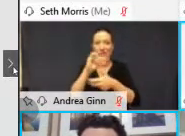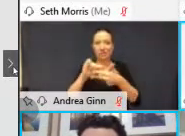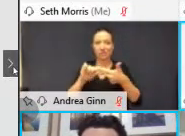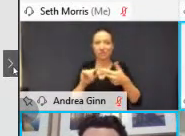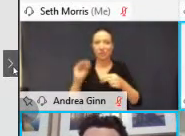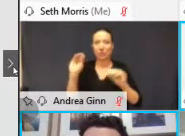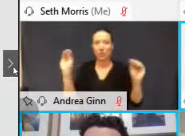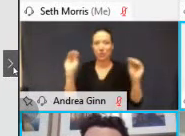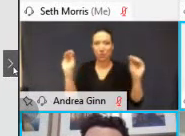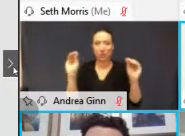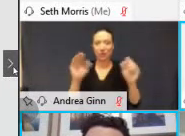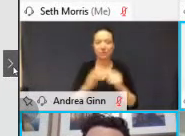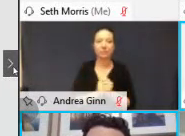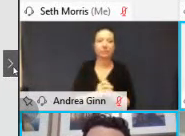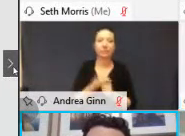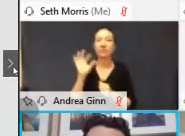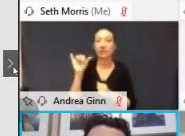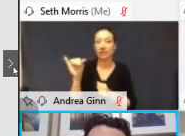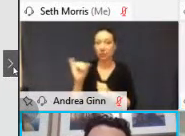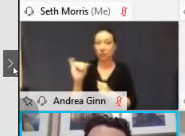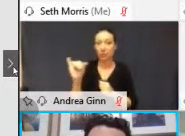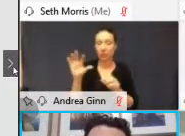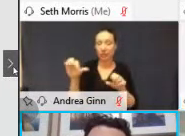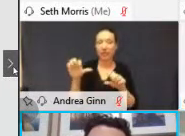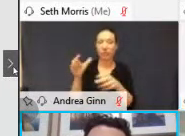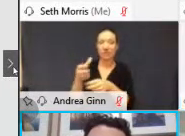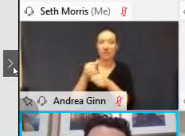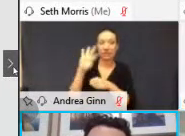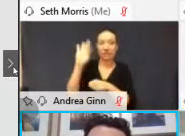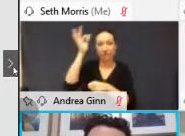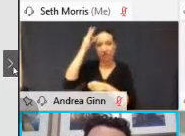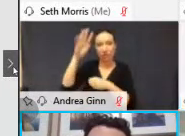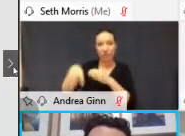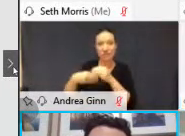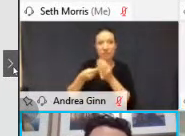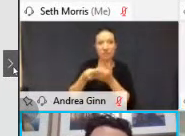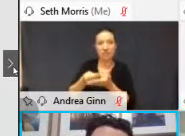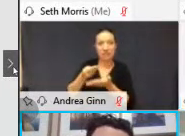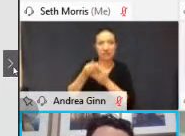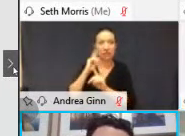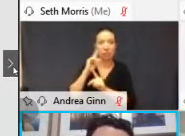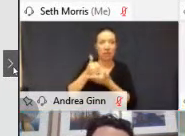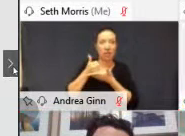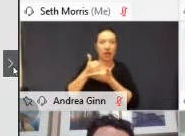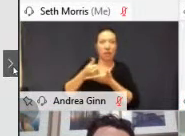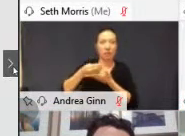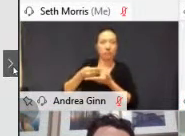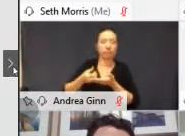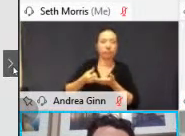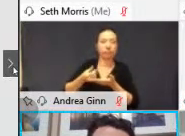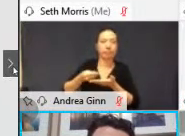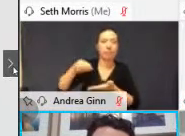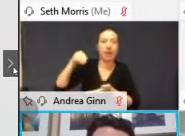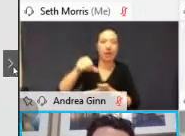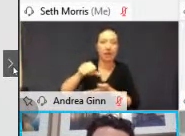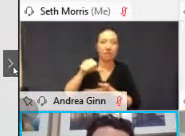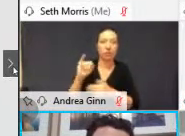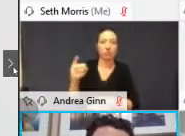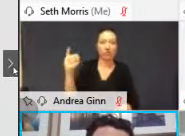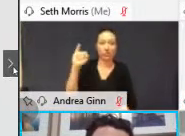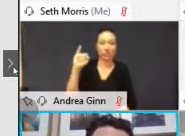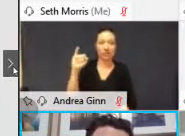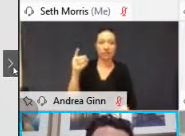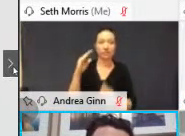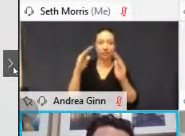order to get the federal subsidies that help them pay for that coverage. And then there's